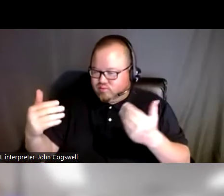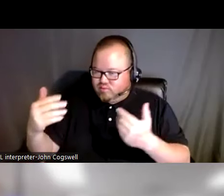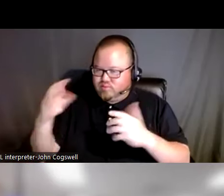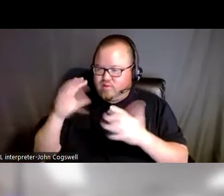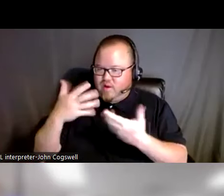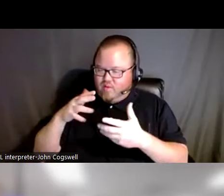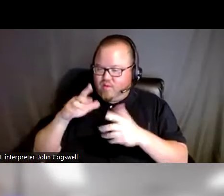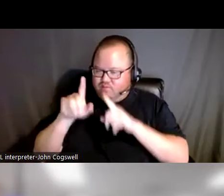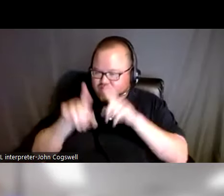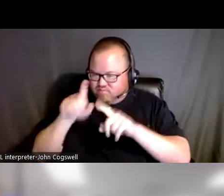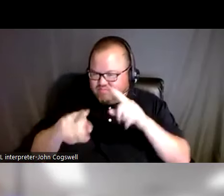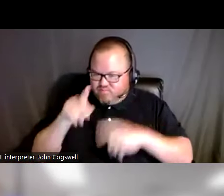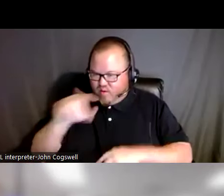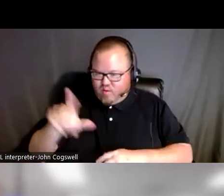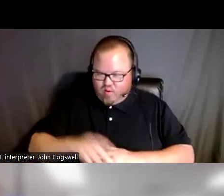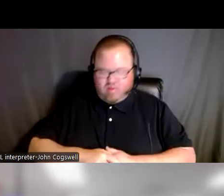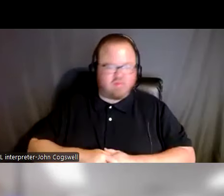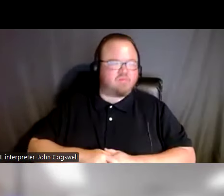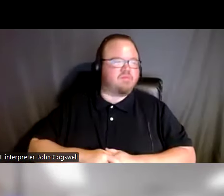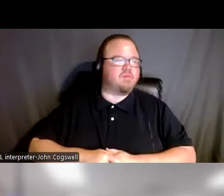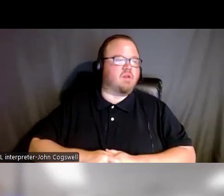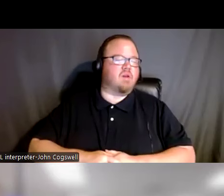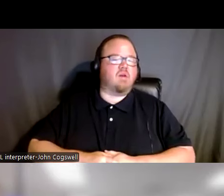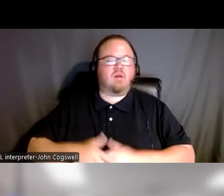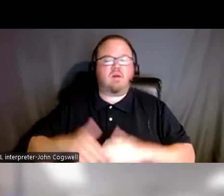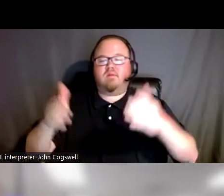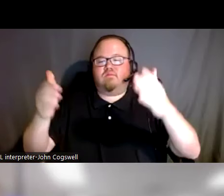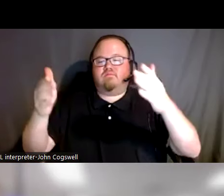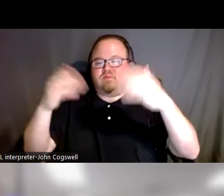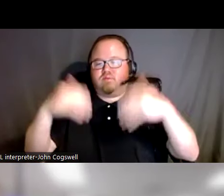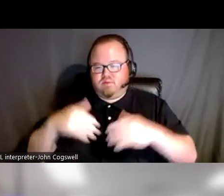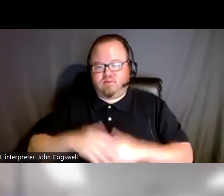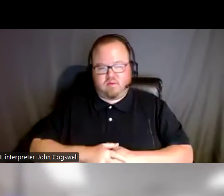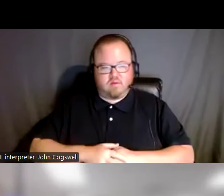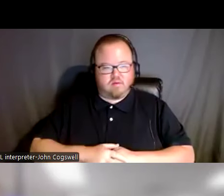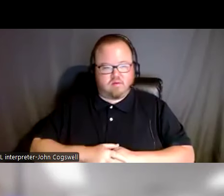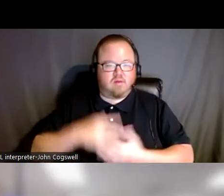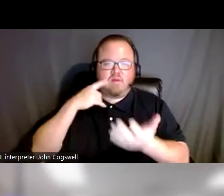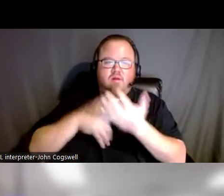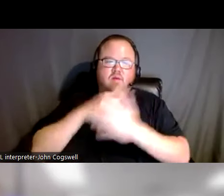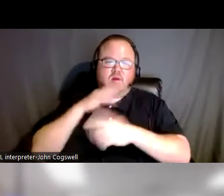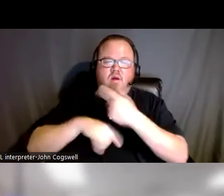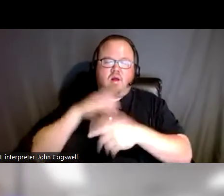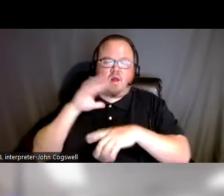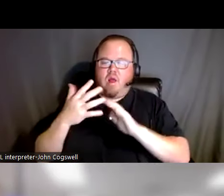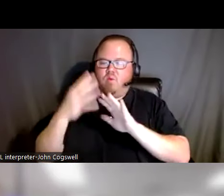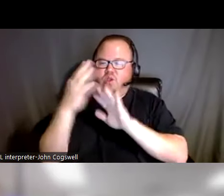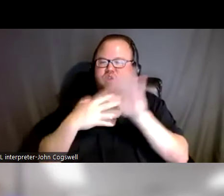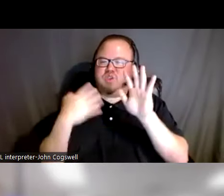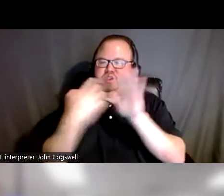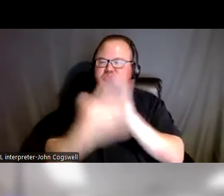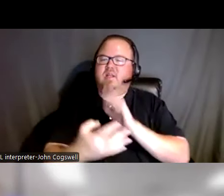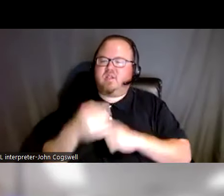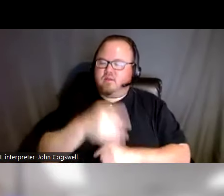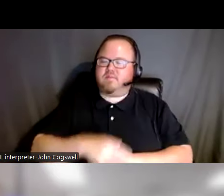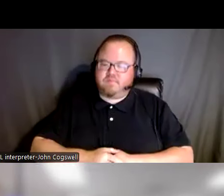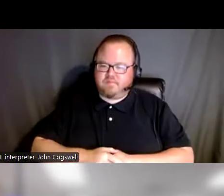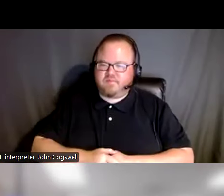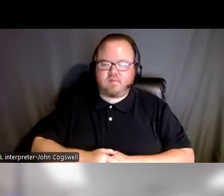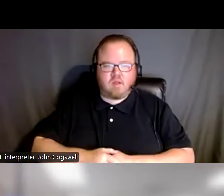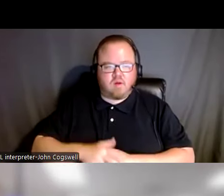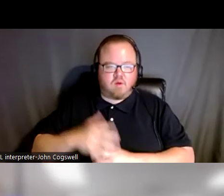poll. And we're going to move along for today and talk about what our agenda is going to be. So we're going to do a